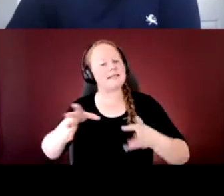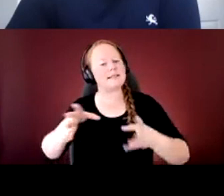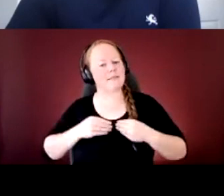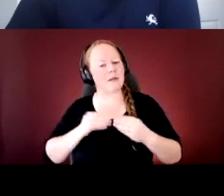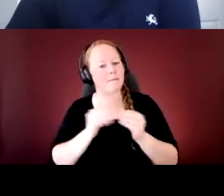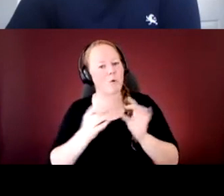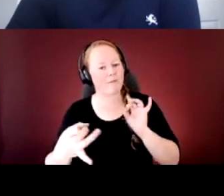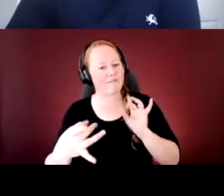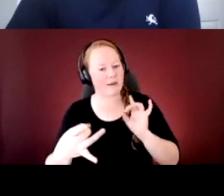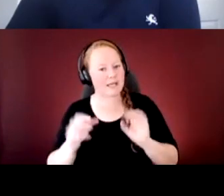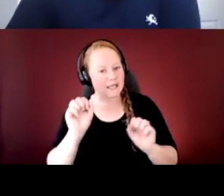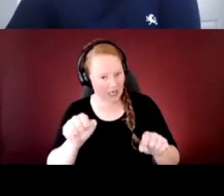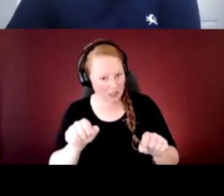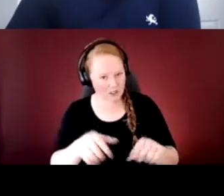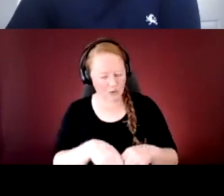Second,